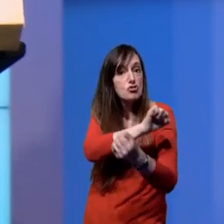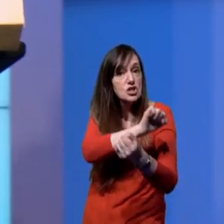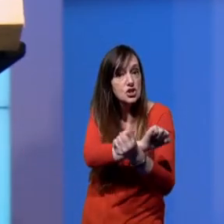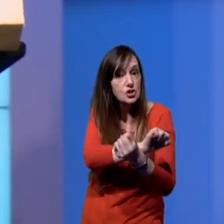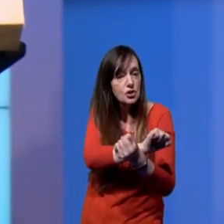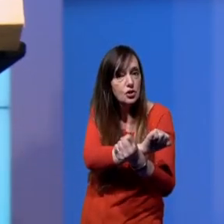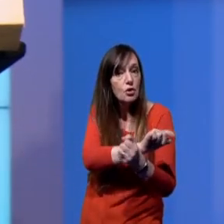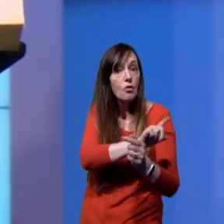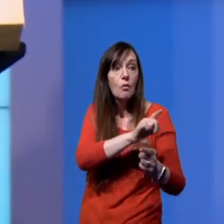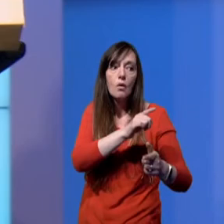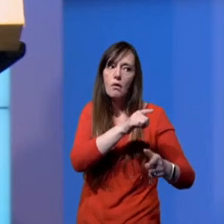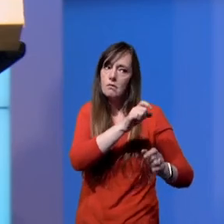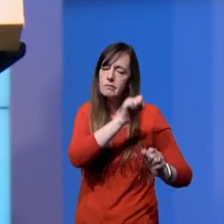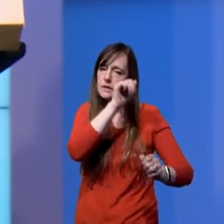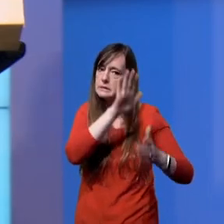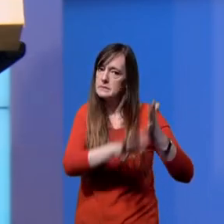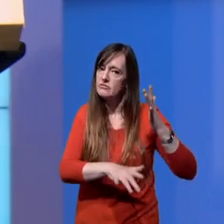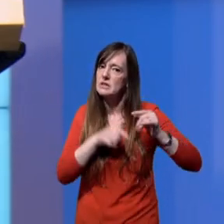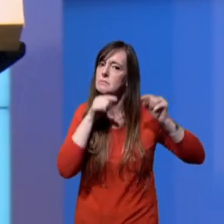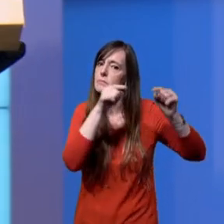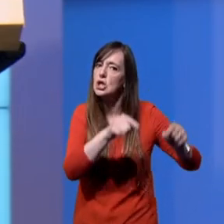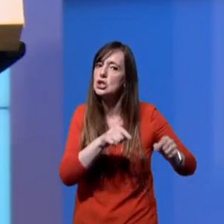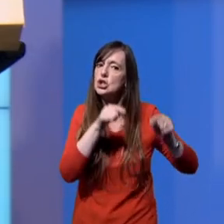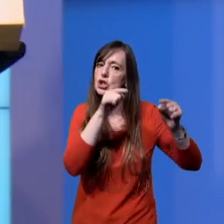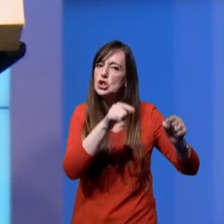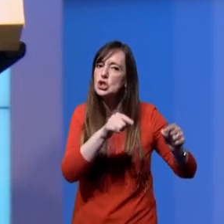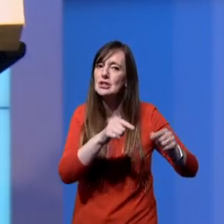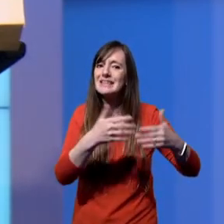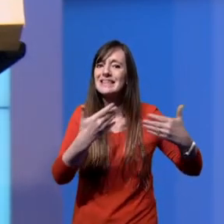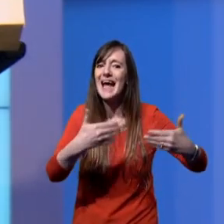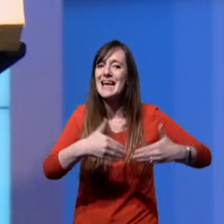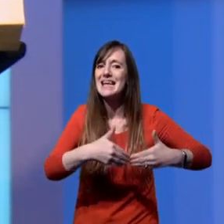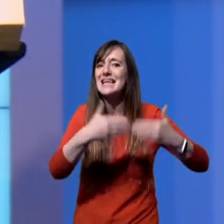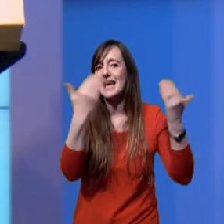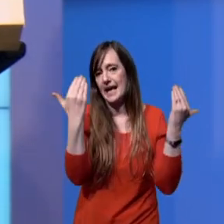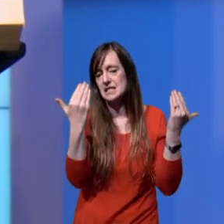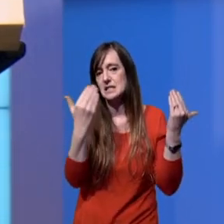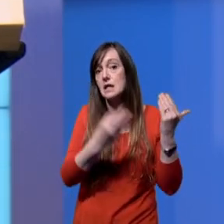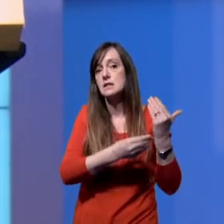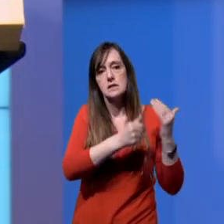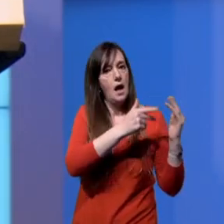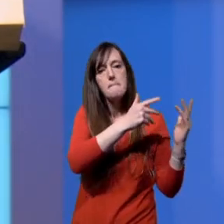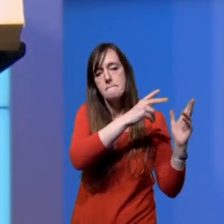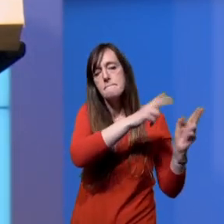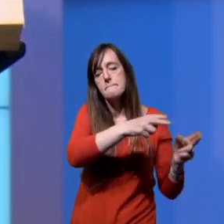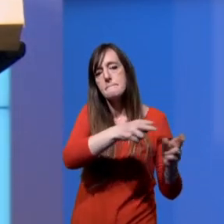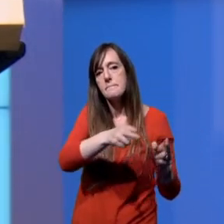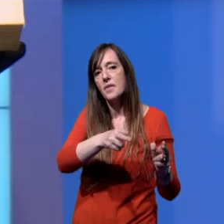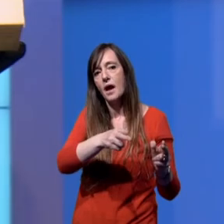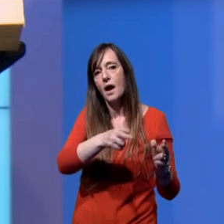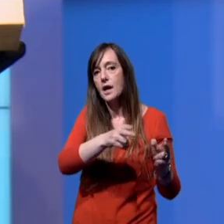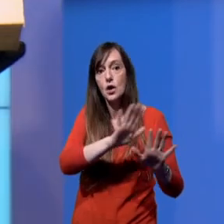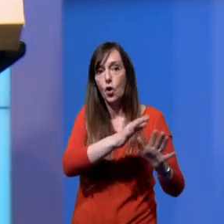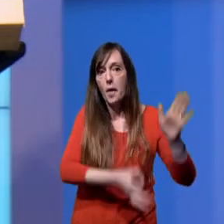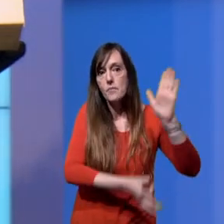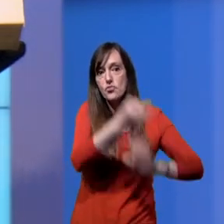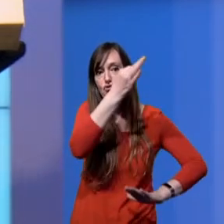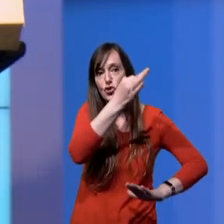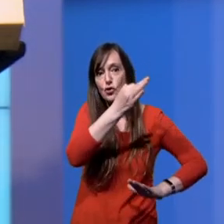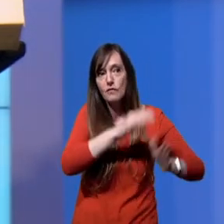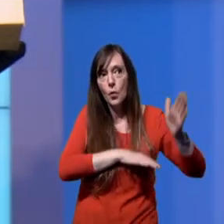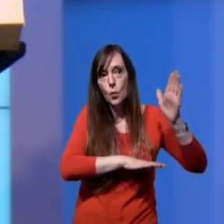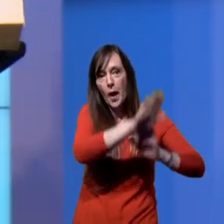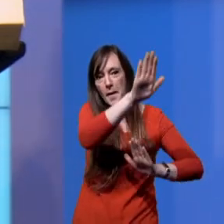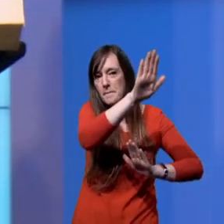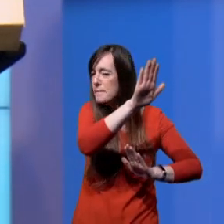to suffer persecution for 10 days, and some will even die. Things are not going to get better in the short